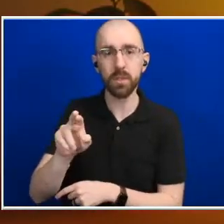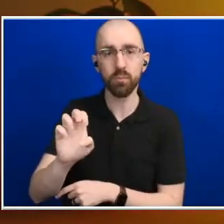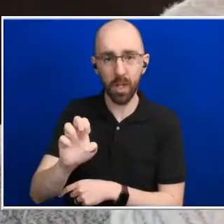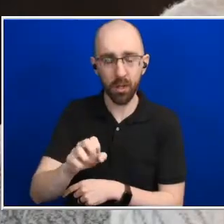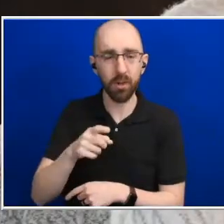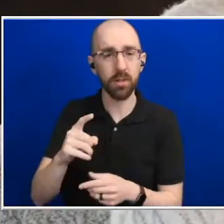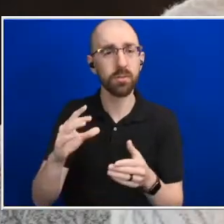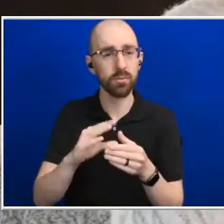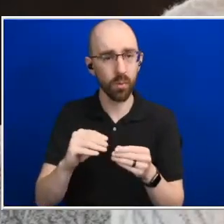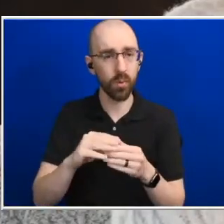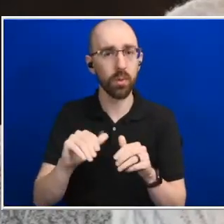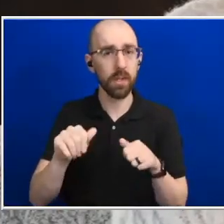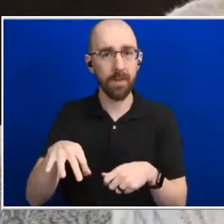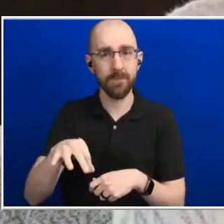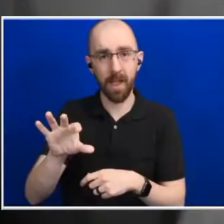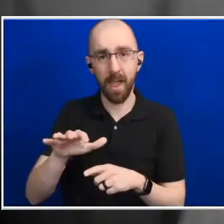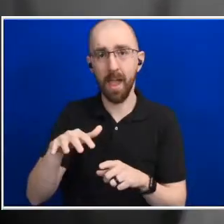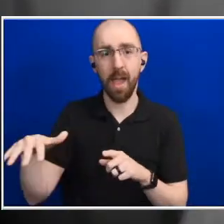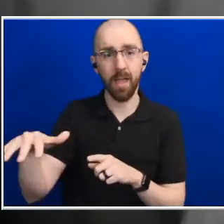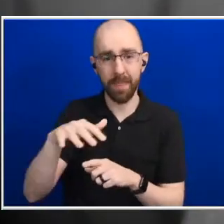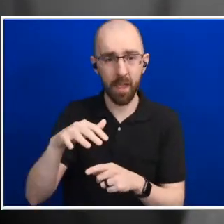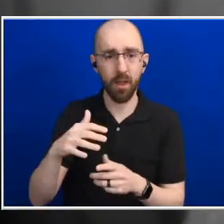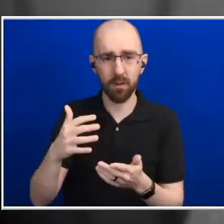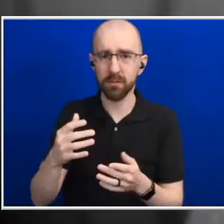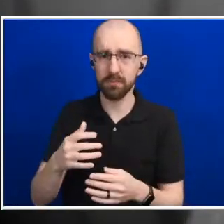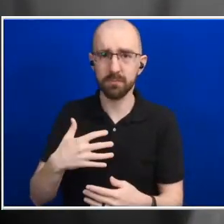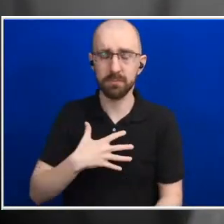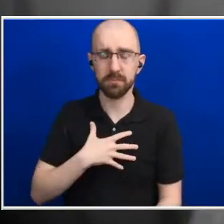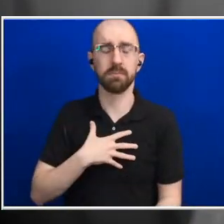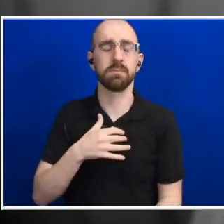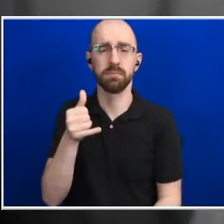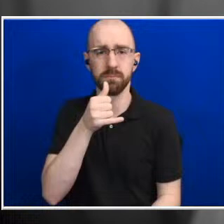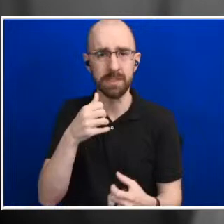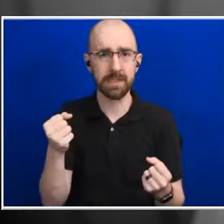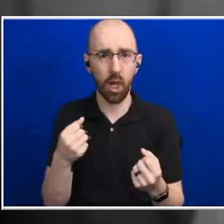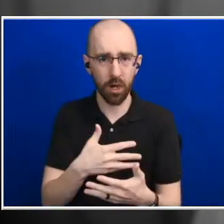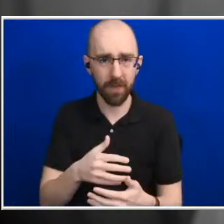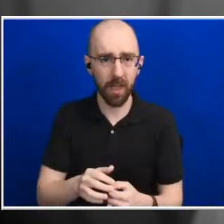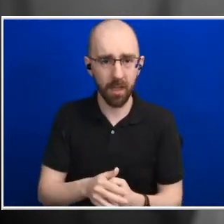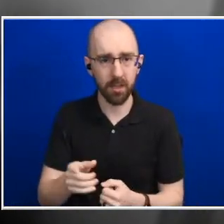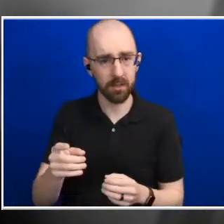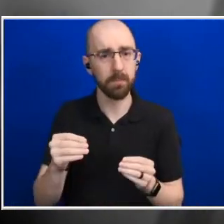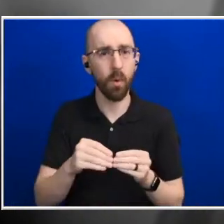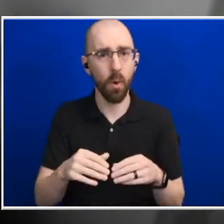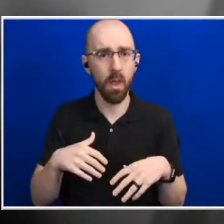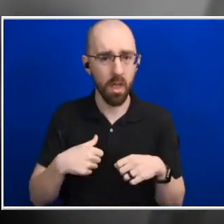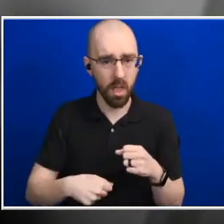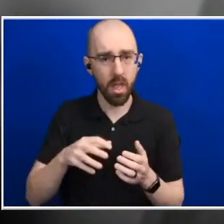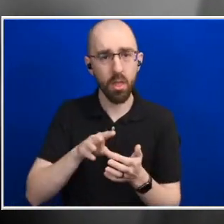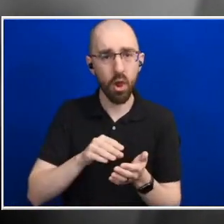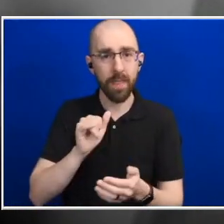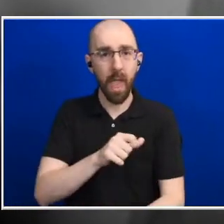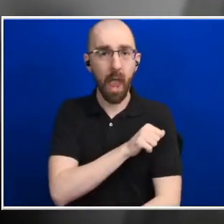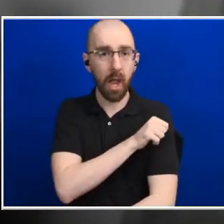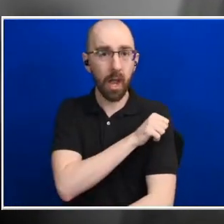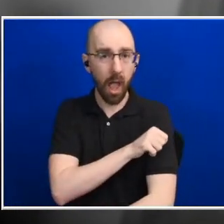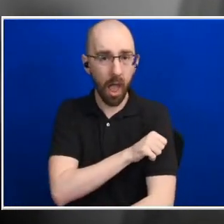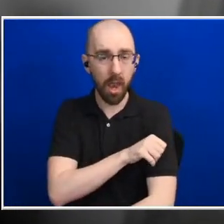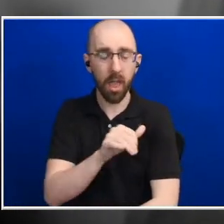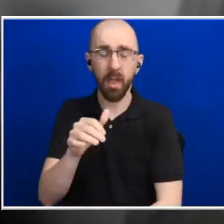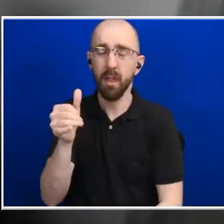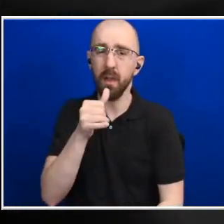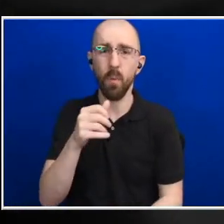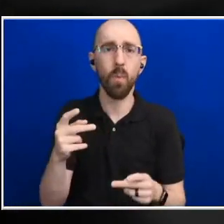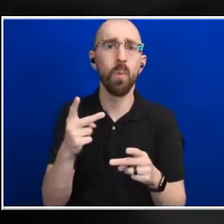find out there are terrifying. And they were further devastated to learn that cutting into it was one of the worst things that doctor could